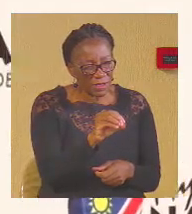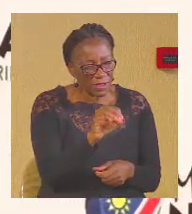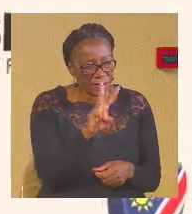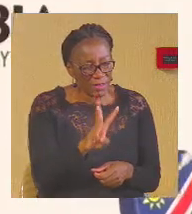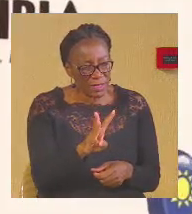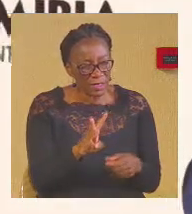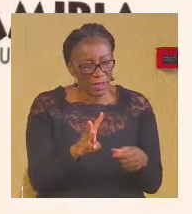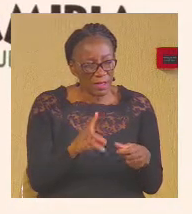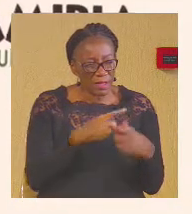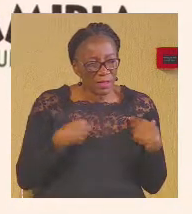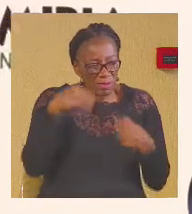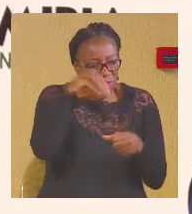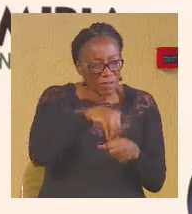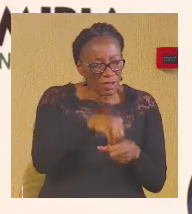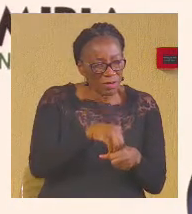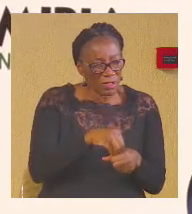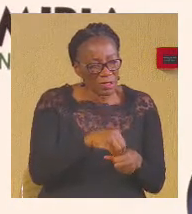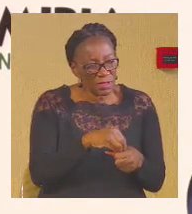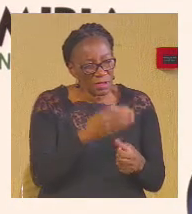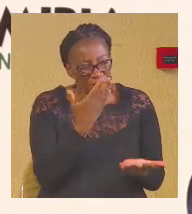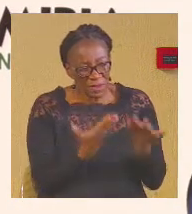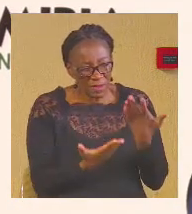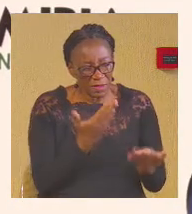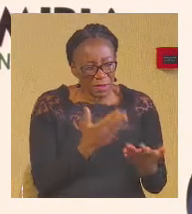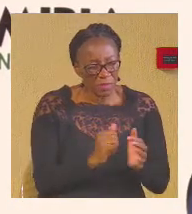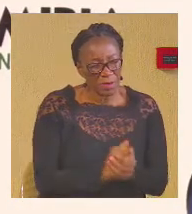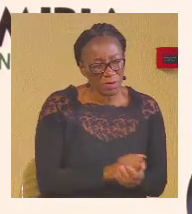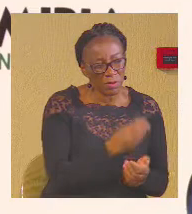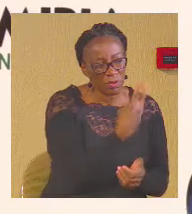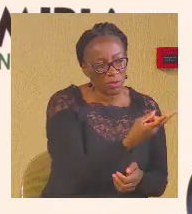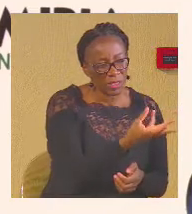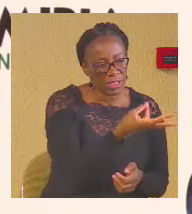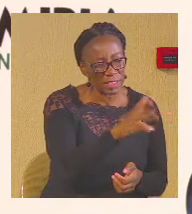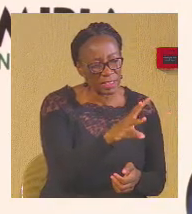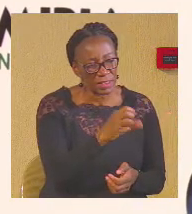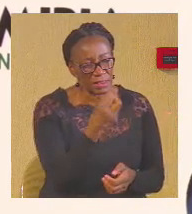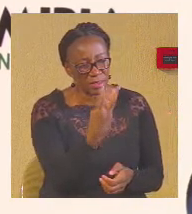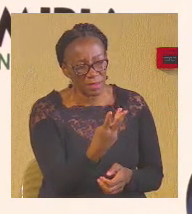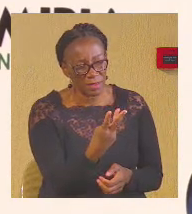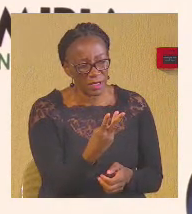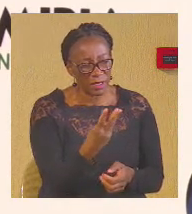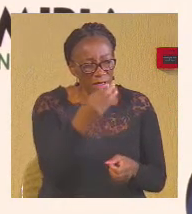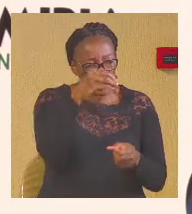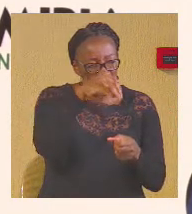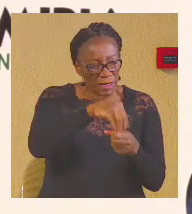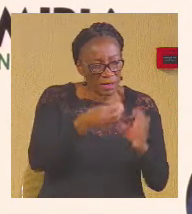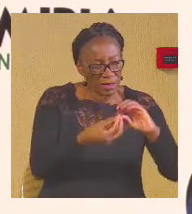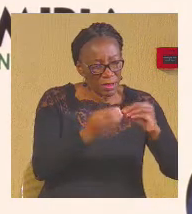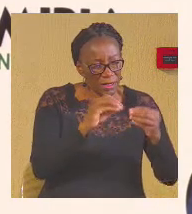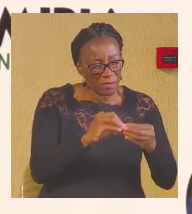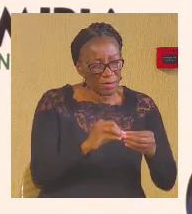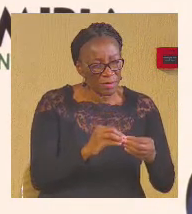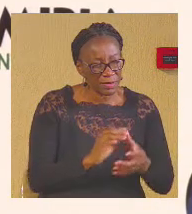If I remember correctly, there are about 263 or so among the number that we have recruited